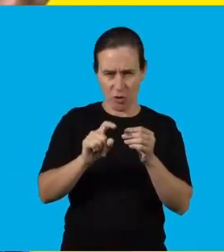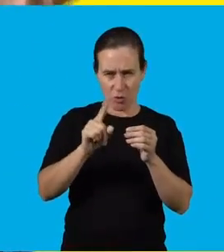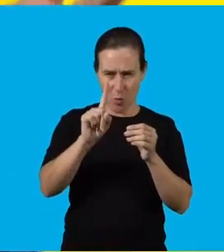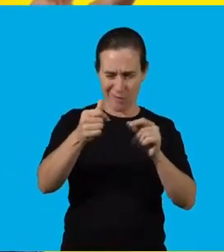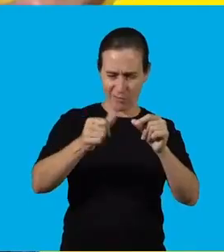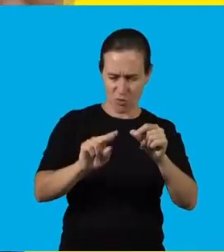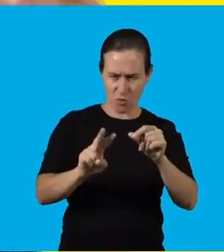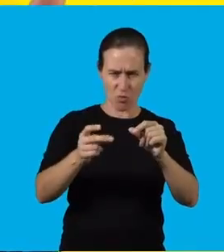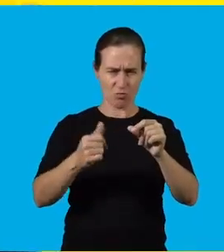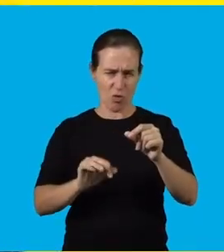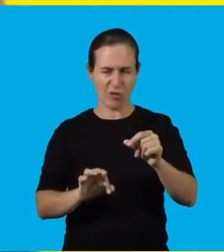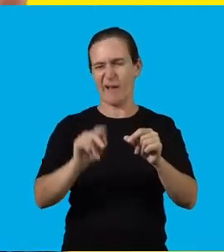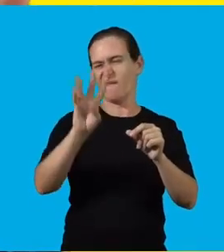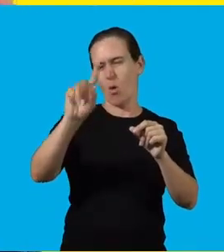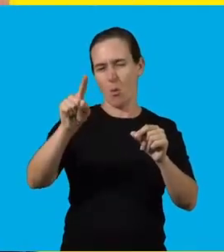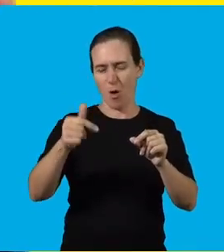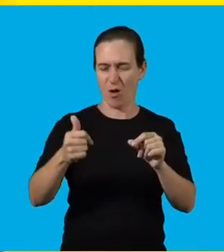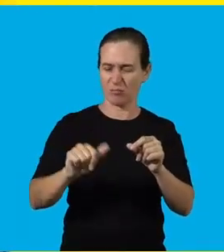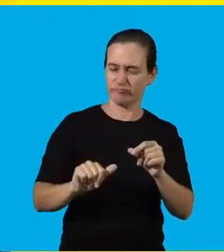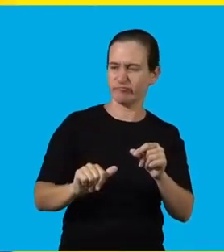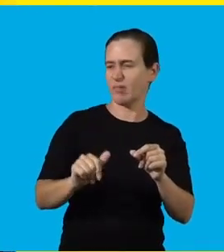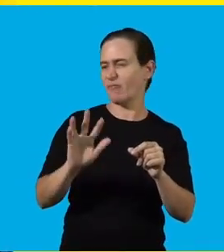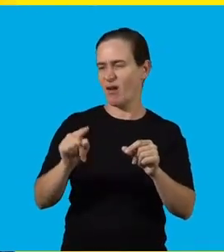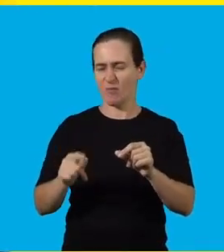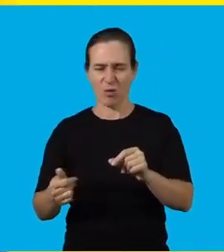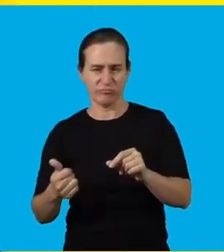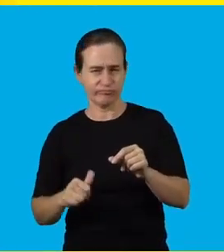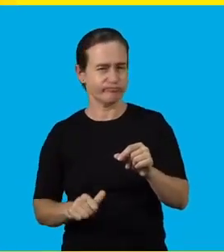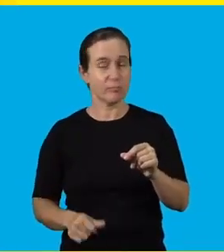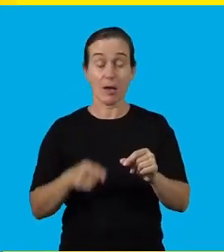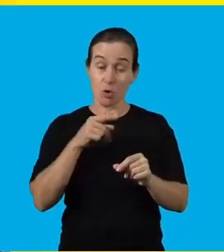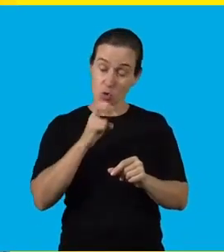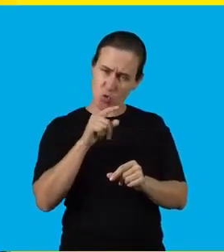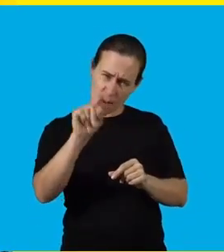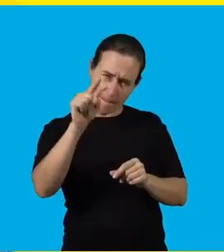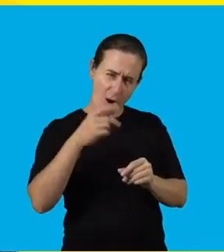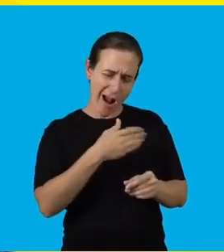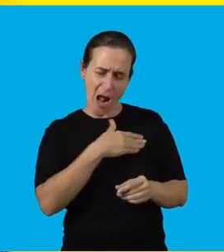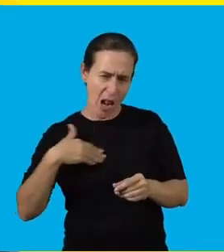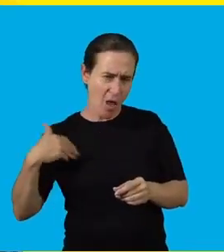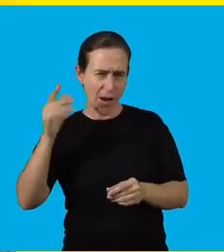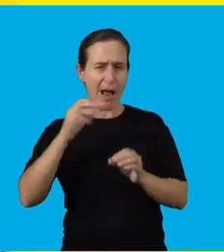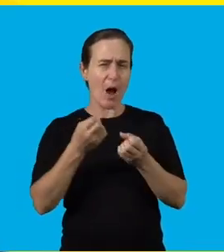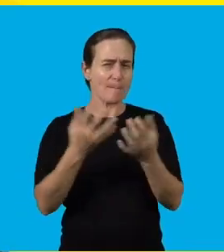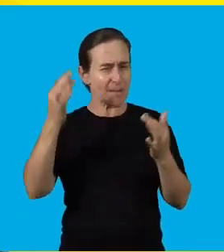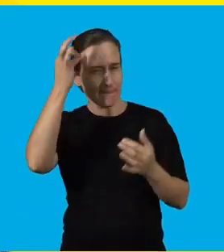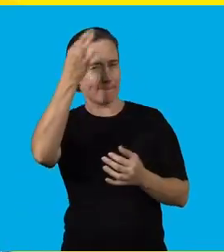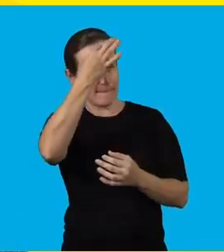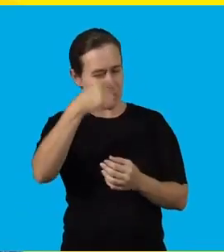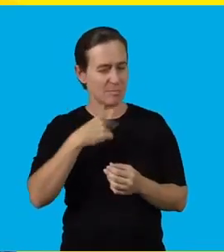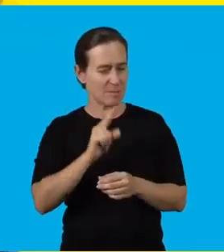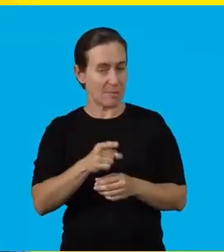have question 1 is worth 4 marks, and then question 3 is worth 5 marks. Let the marks guide you. How do you let marks